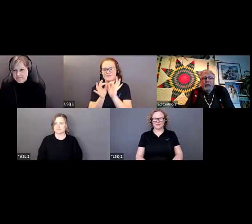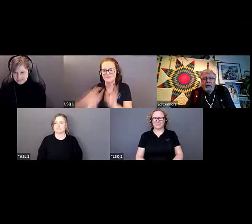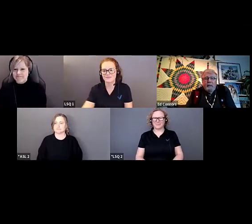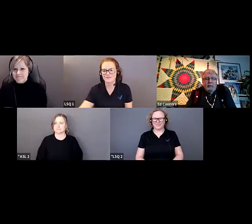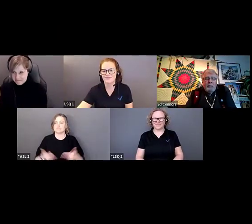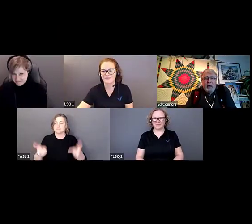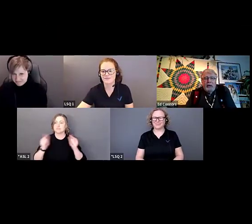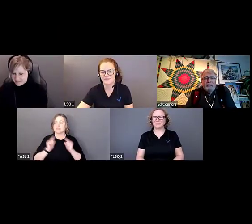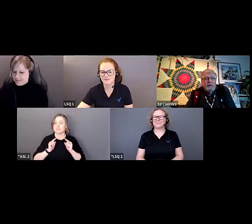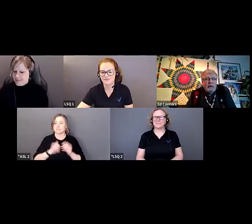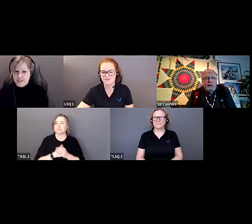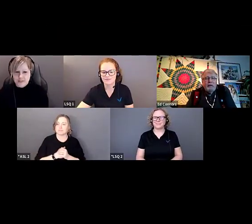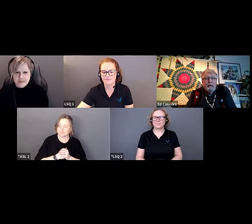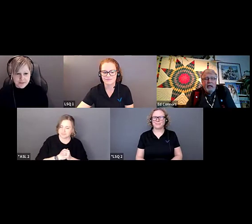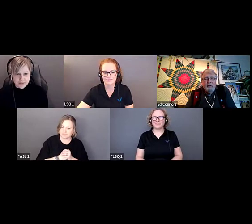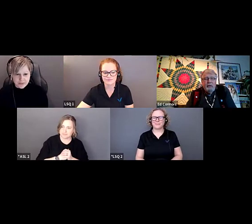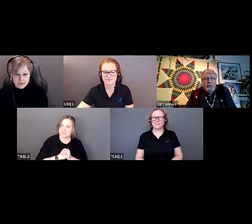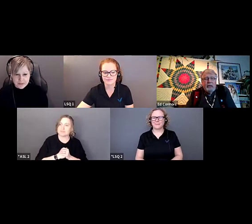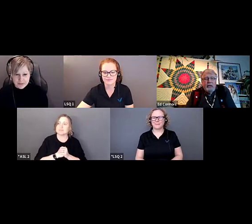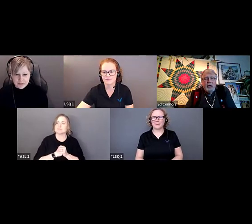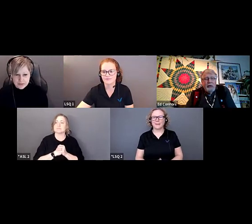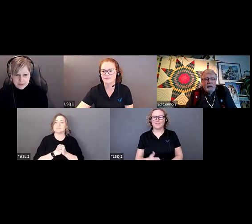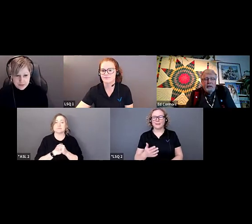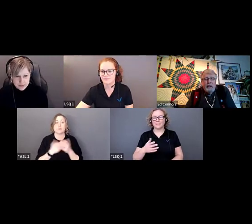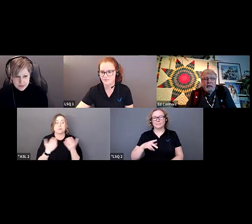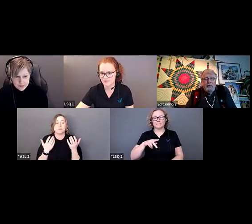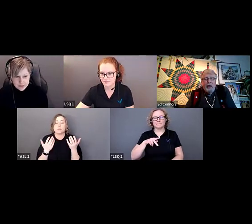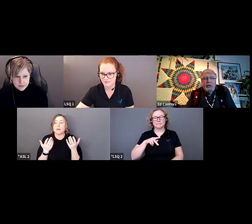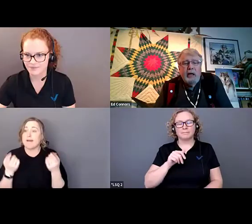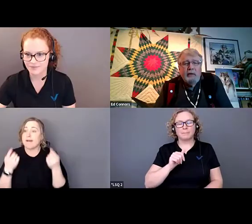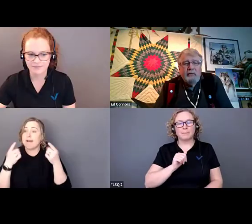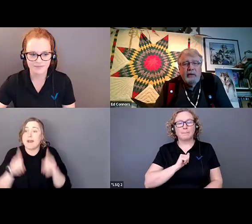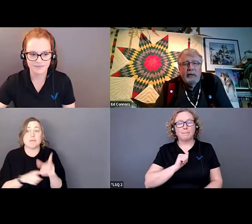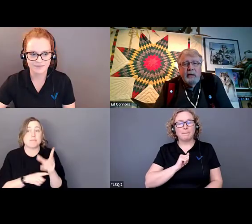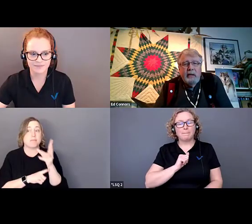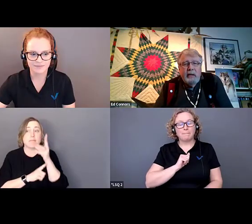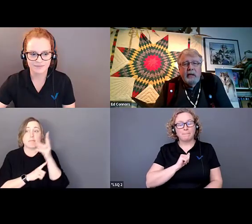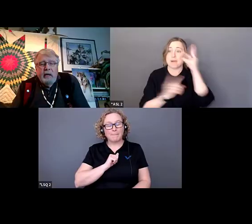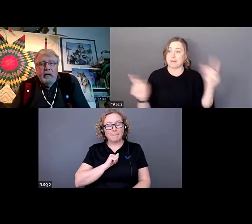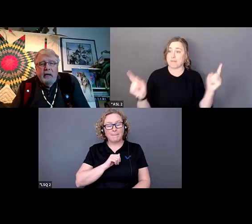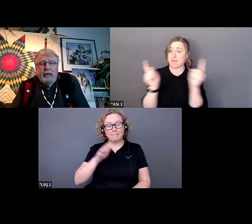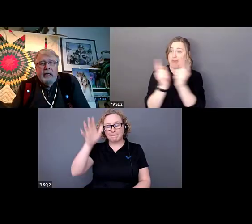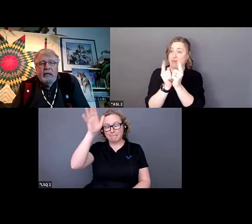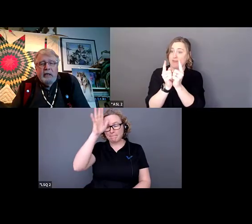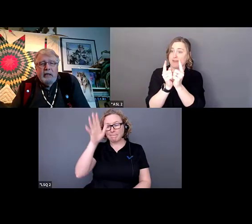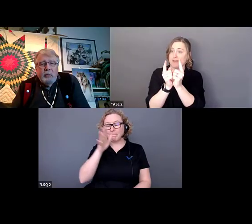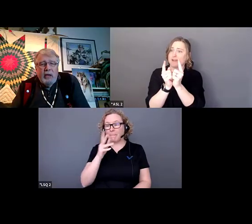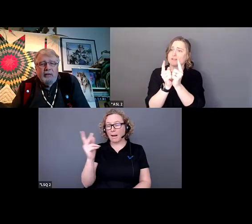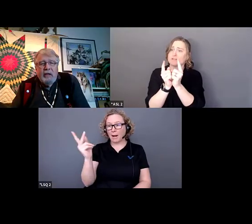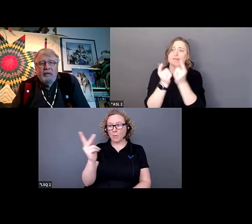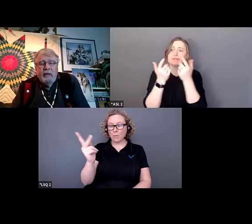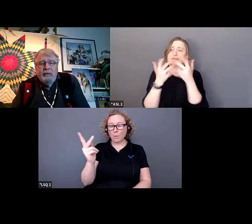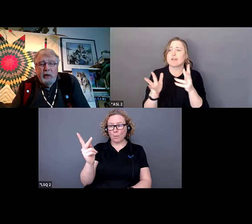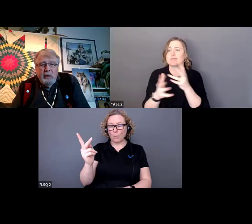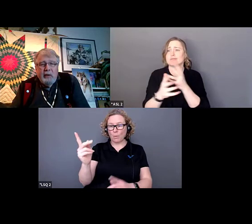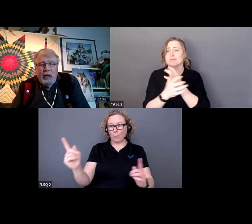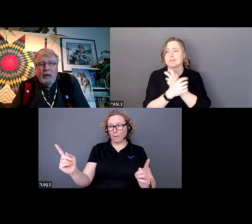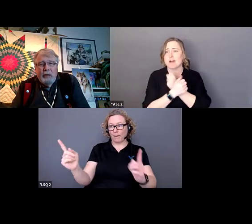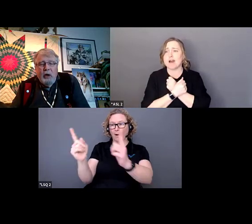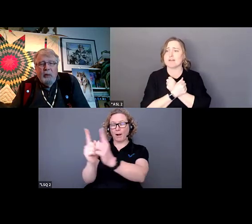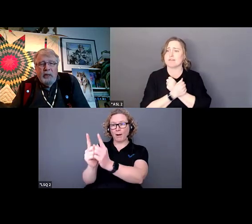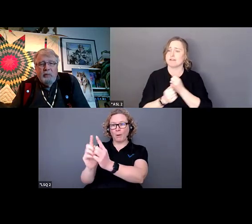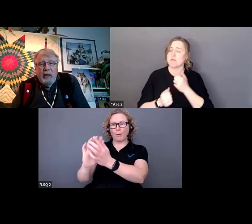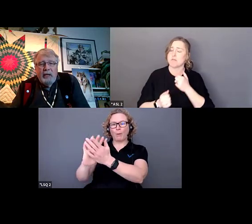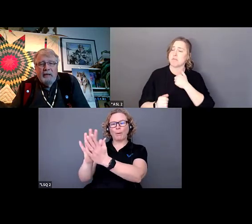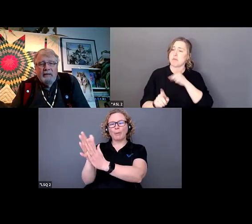So my parents came to meet each other and fall in love. And they did this process of what I